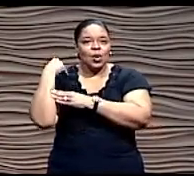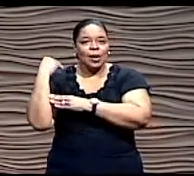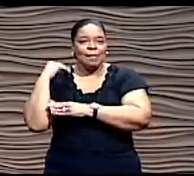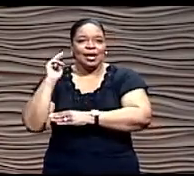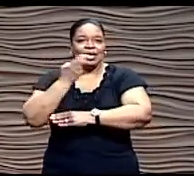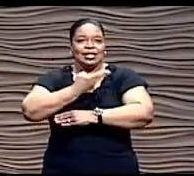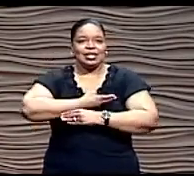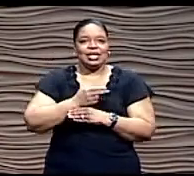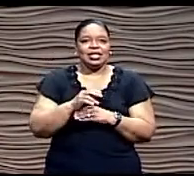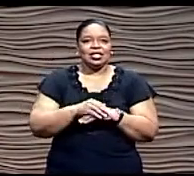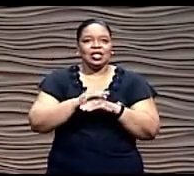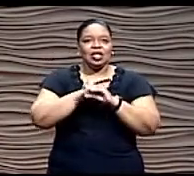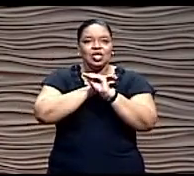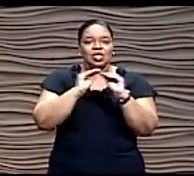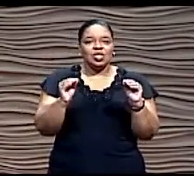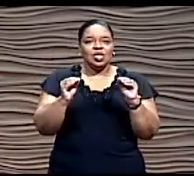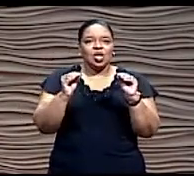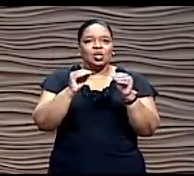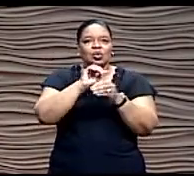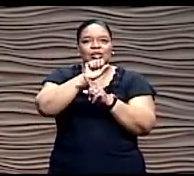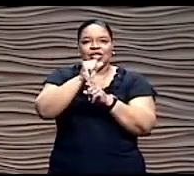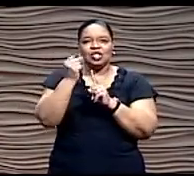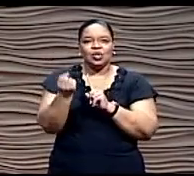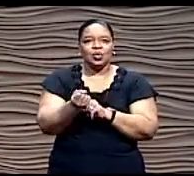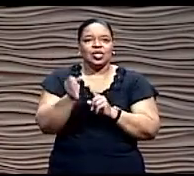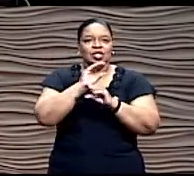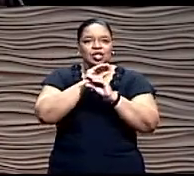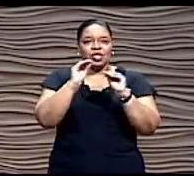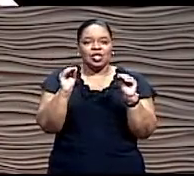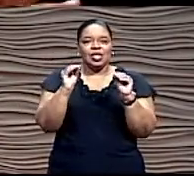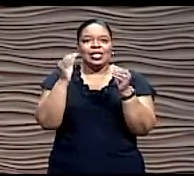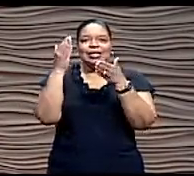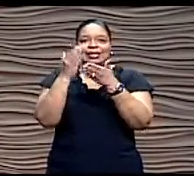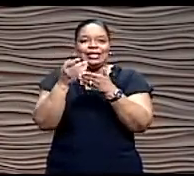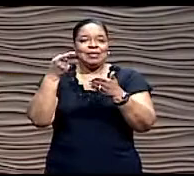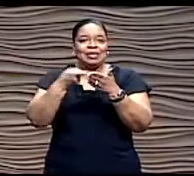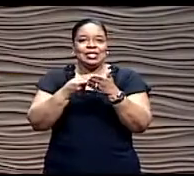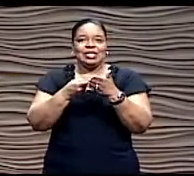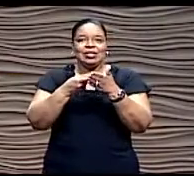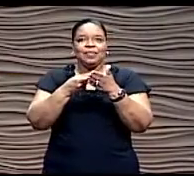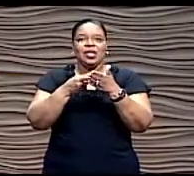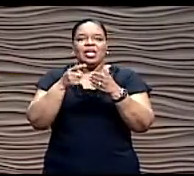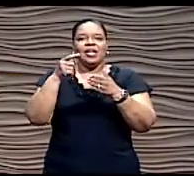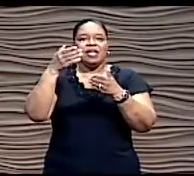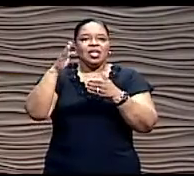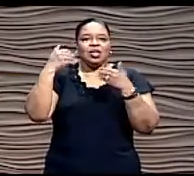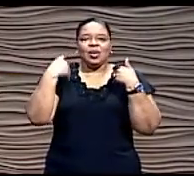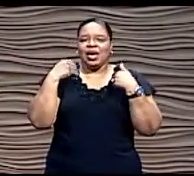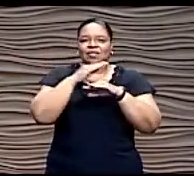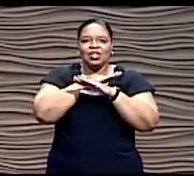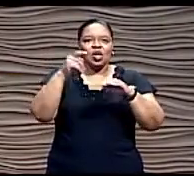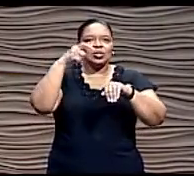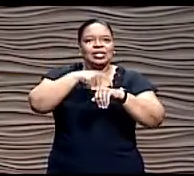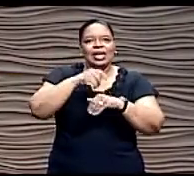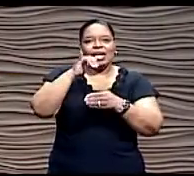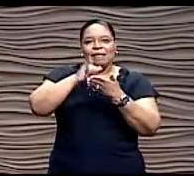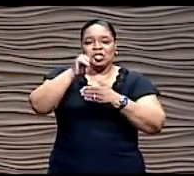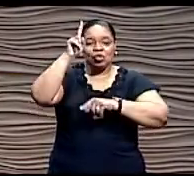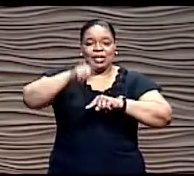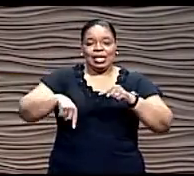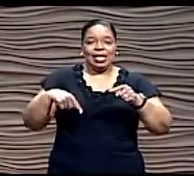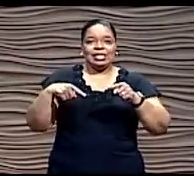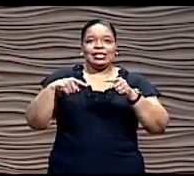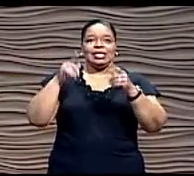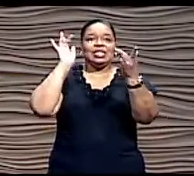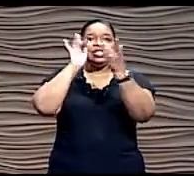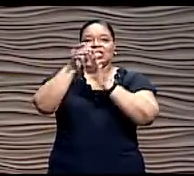us that no circumstance not only prevents his accessibility, but no or